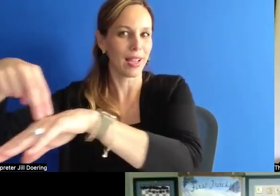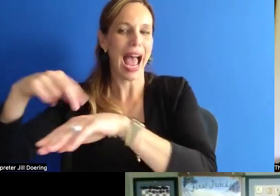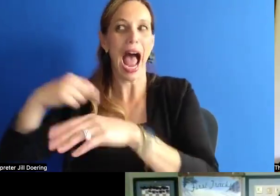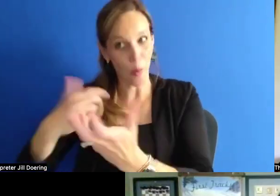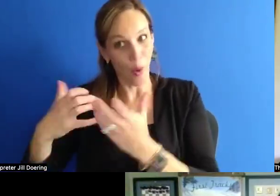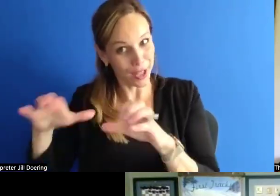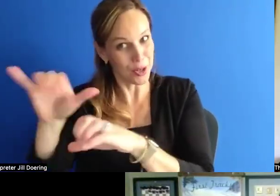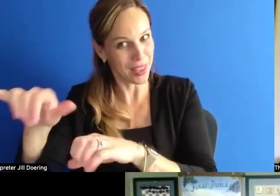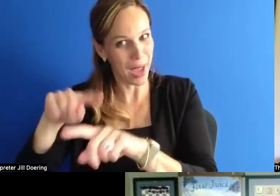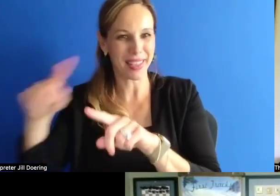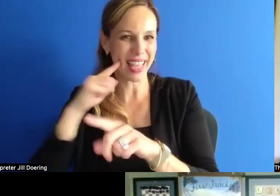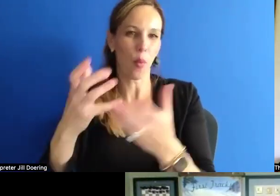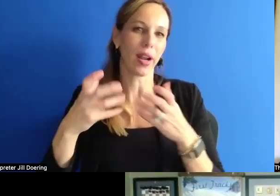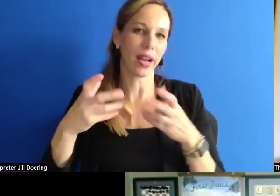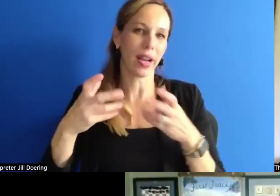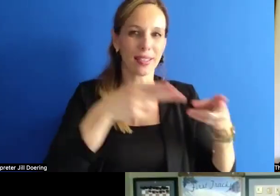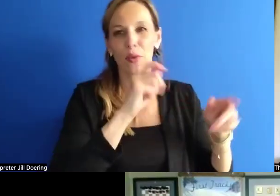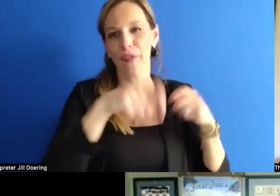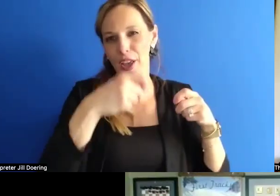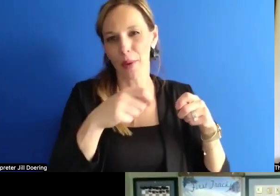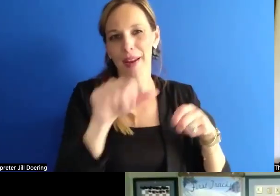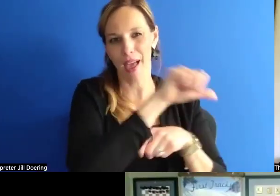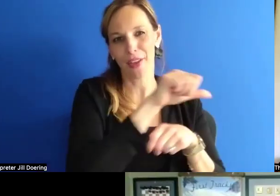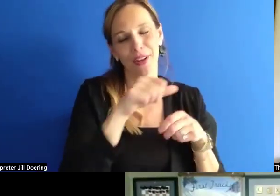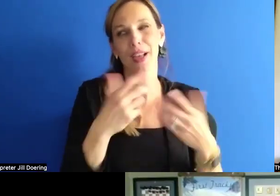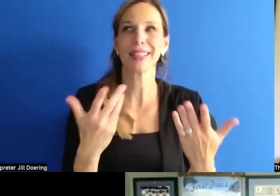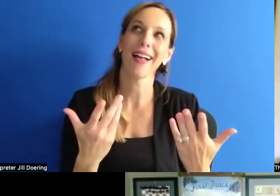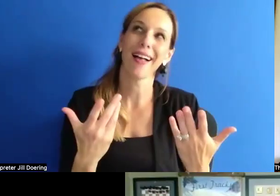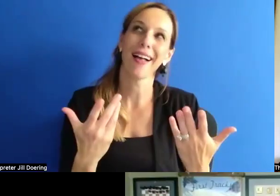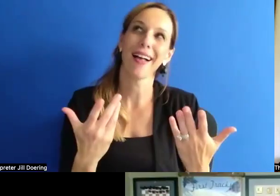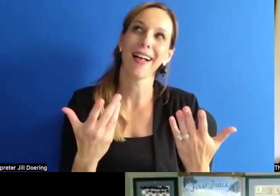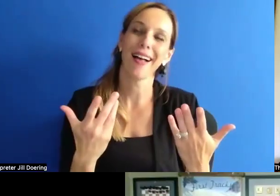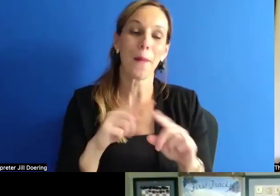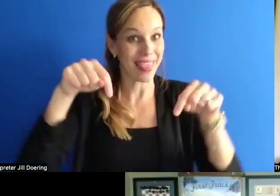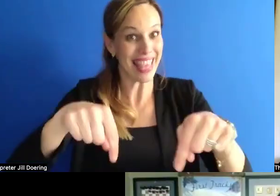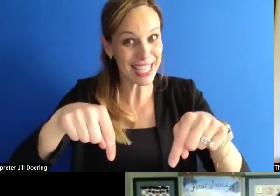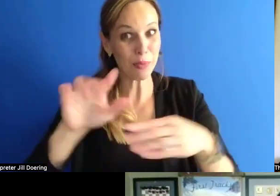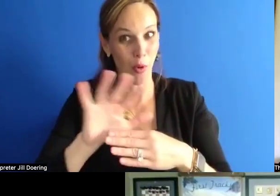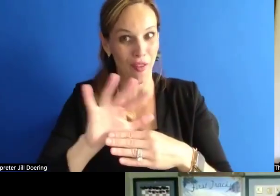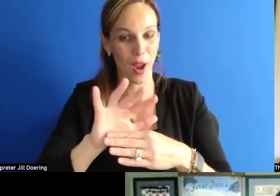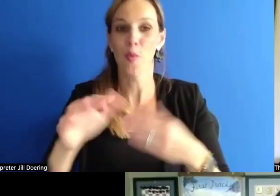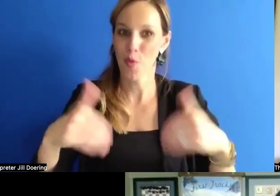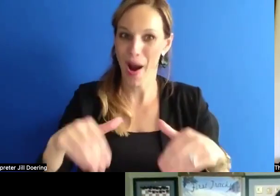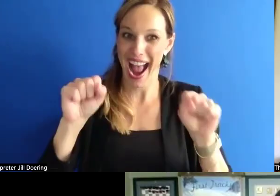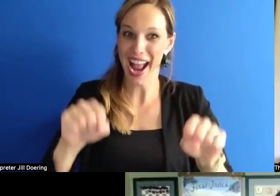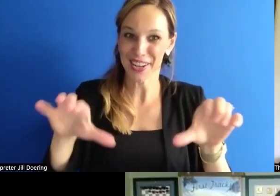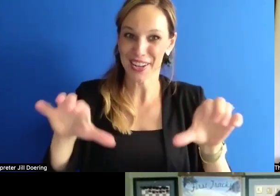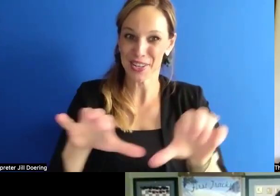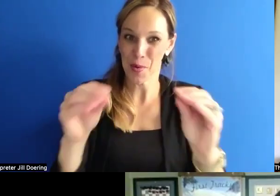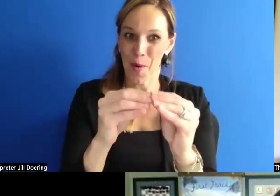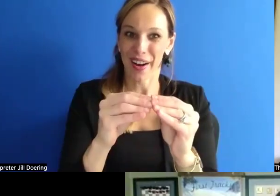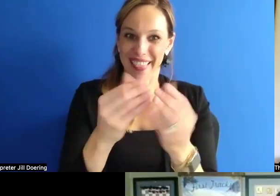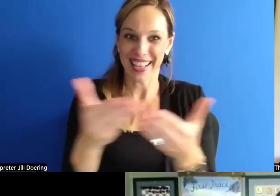that you haven't done before, you might not get to do it. But with these scenes, we did get to do it. So it was really